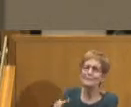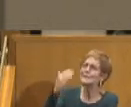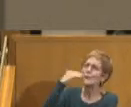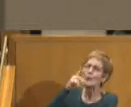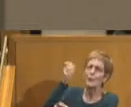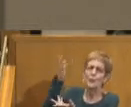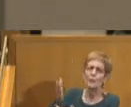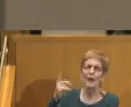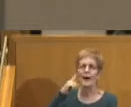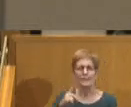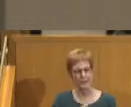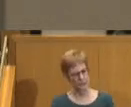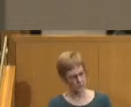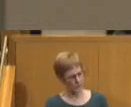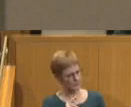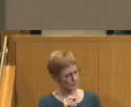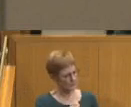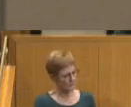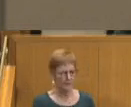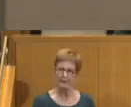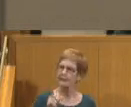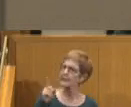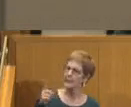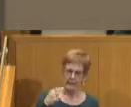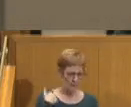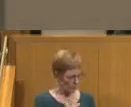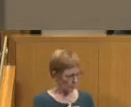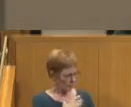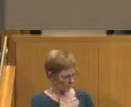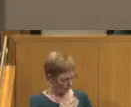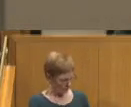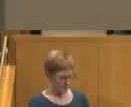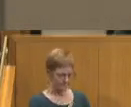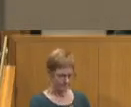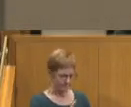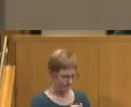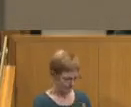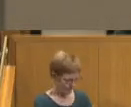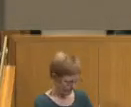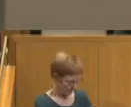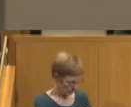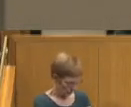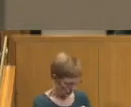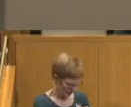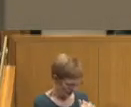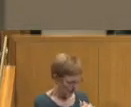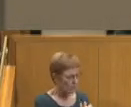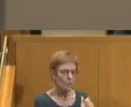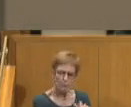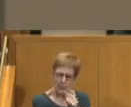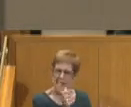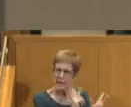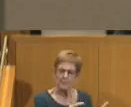of all, the voters who get out and vote, because you are a minority, unfortunately, but that's kind of true in a lot of cities. But you also represent a